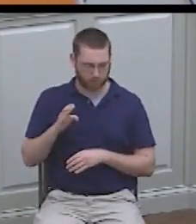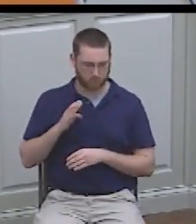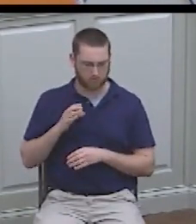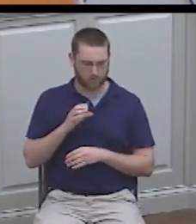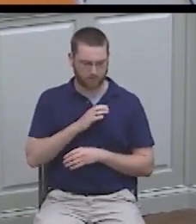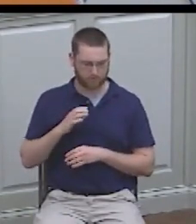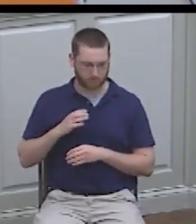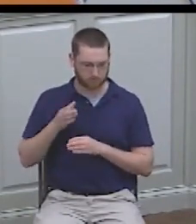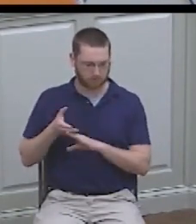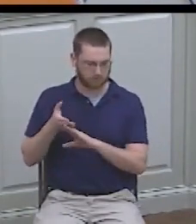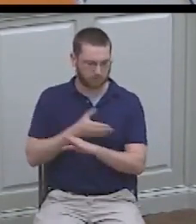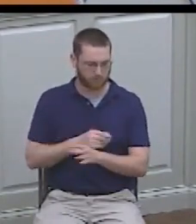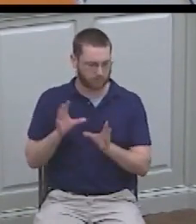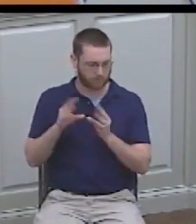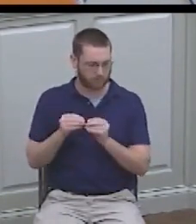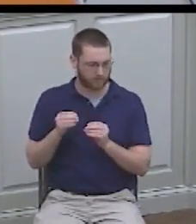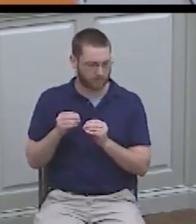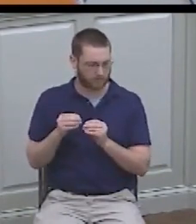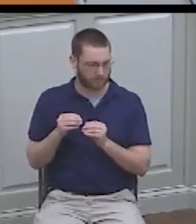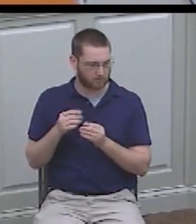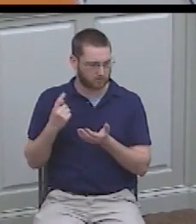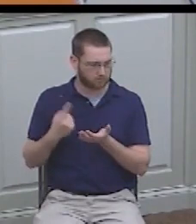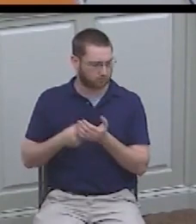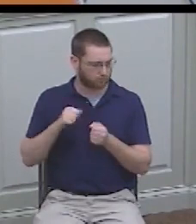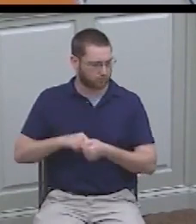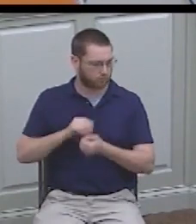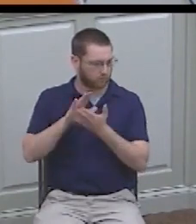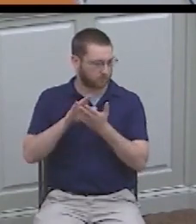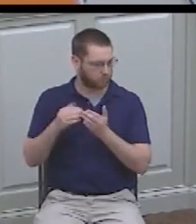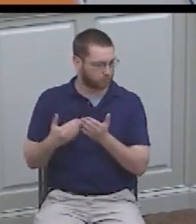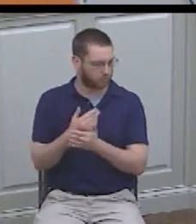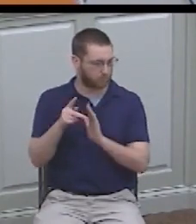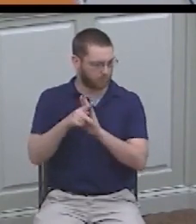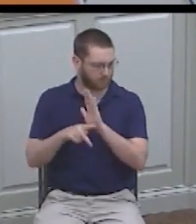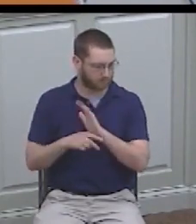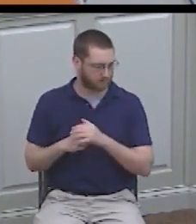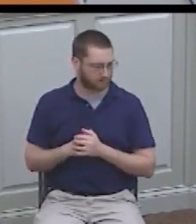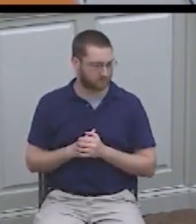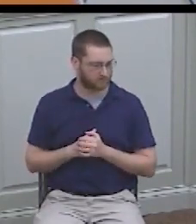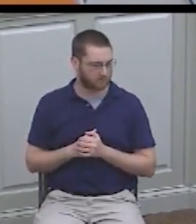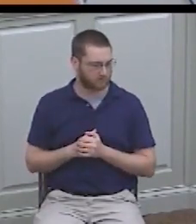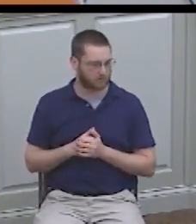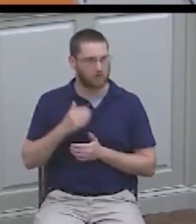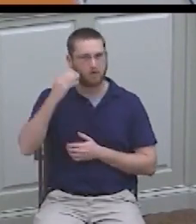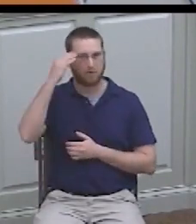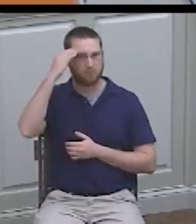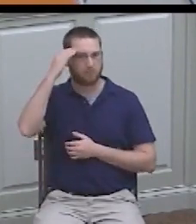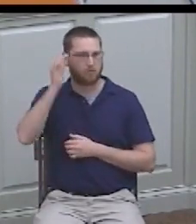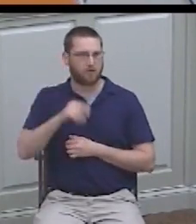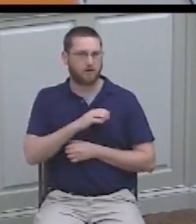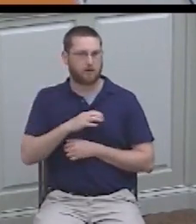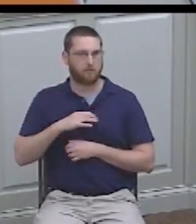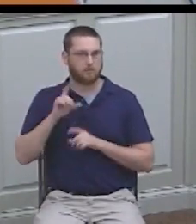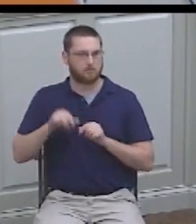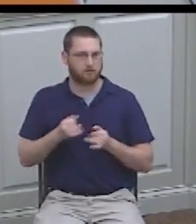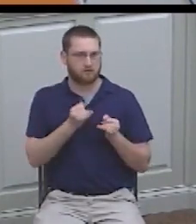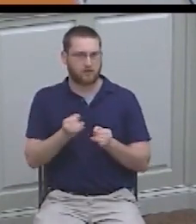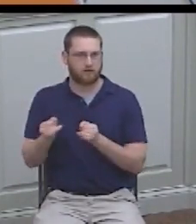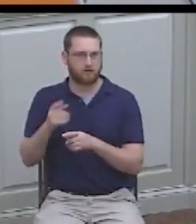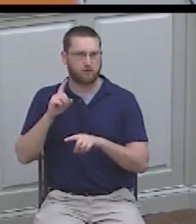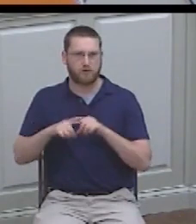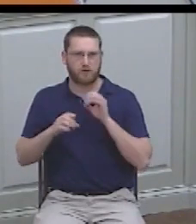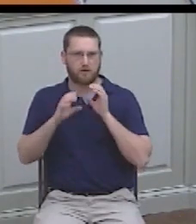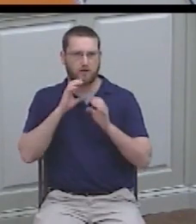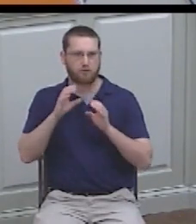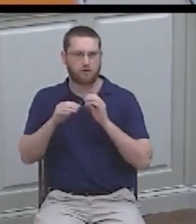meeting prior to addressing the public about new policy initiatives. Acknowledge that commissioners cannot individually